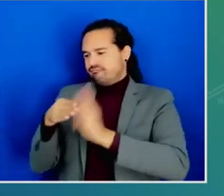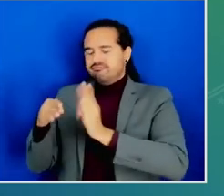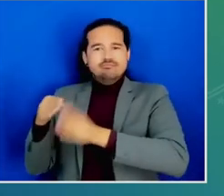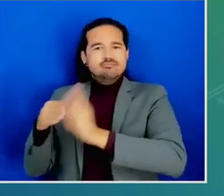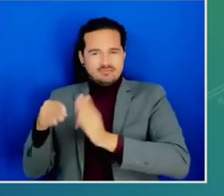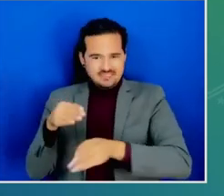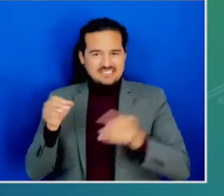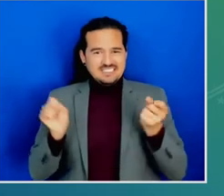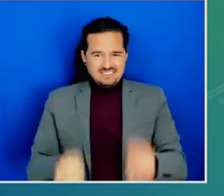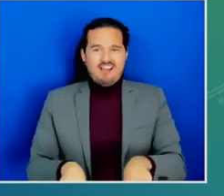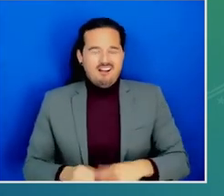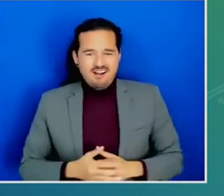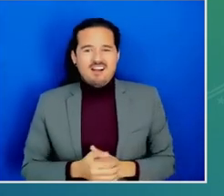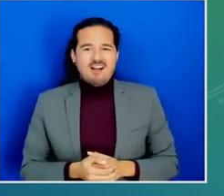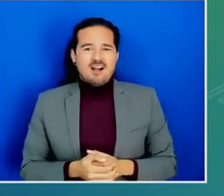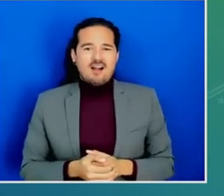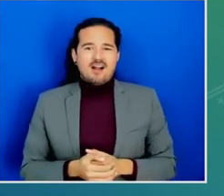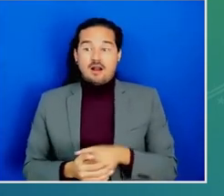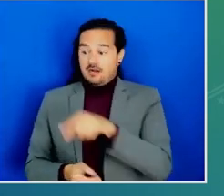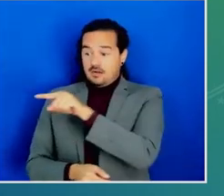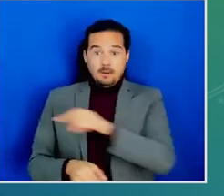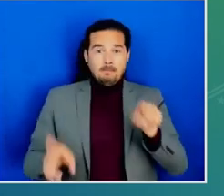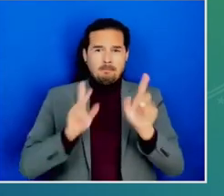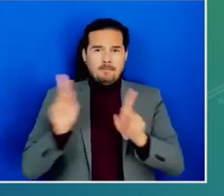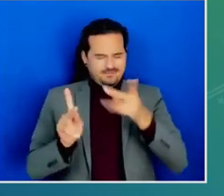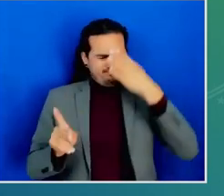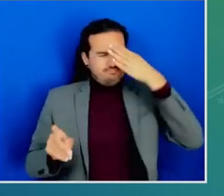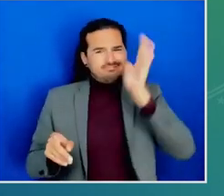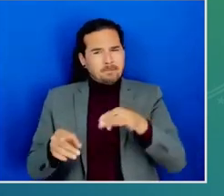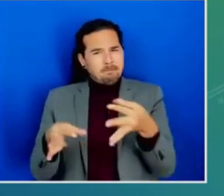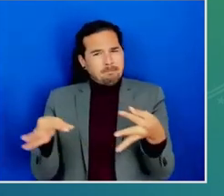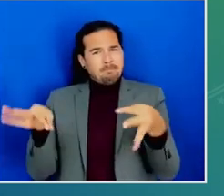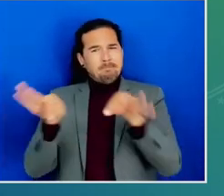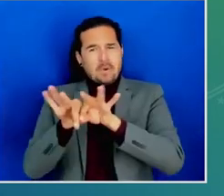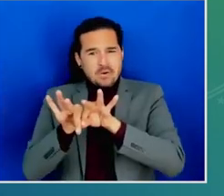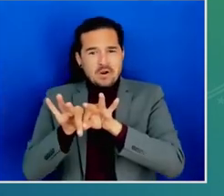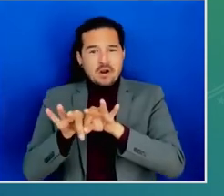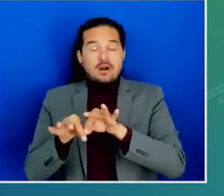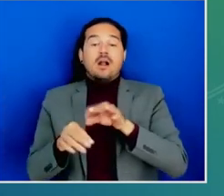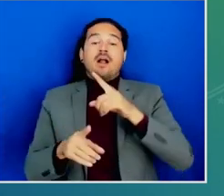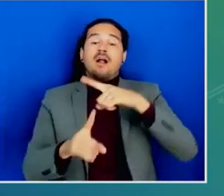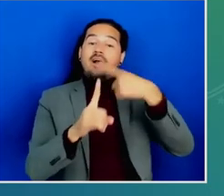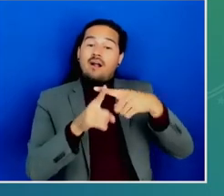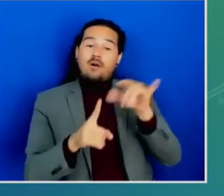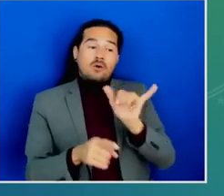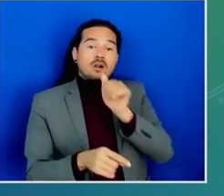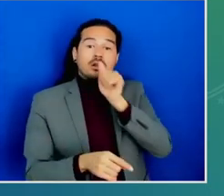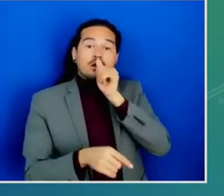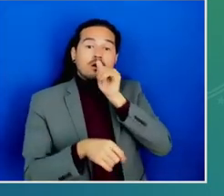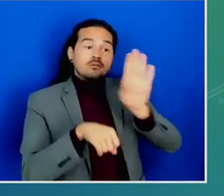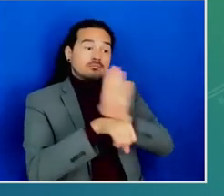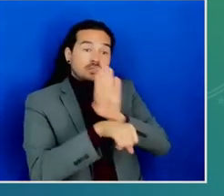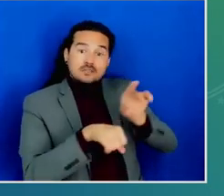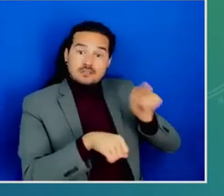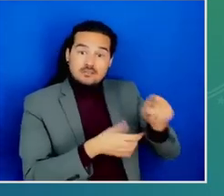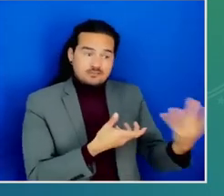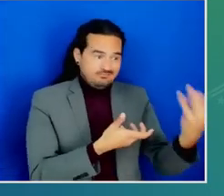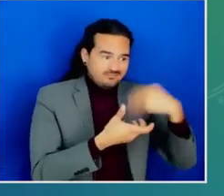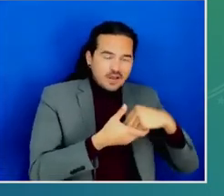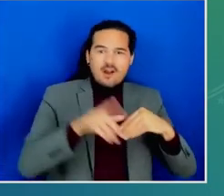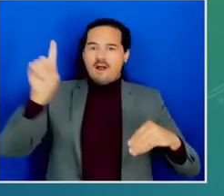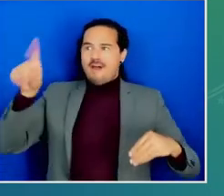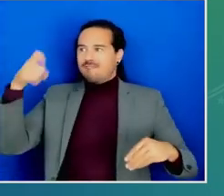They recognize the importance of bringing together the private sector and organized labor together with government